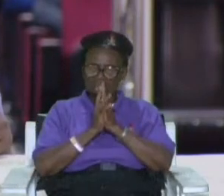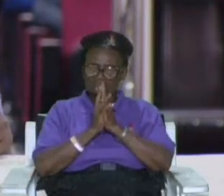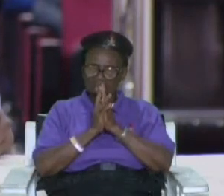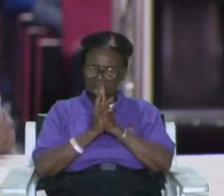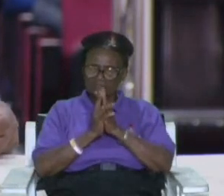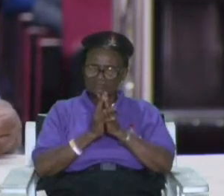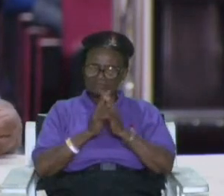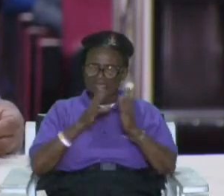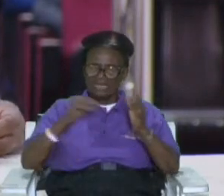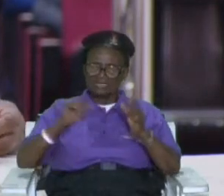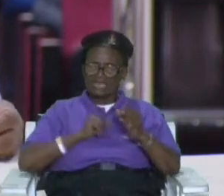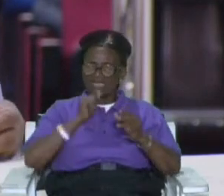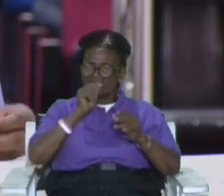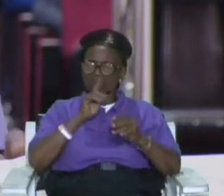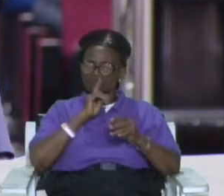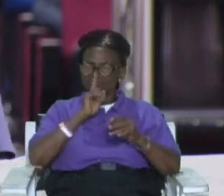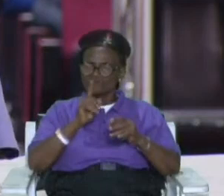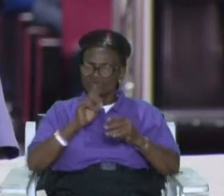and I'm sure God had heard me,